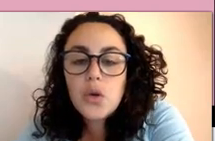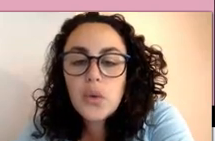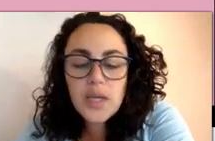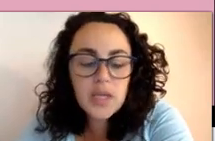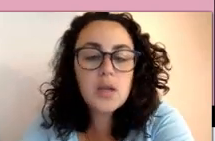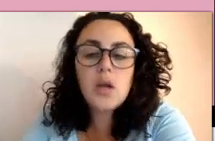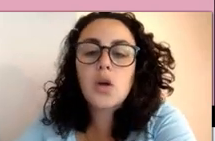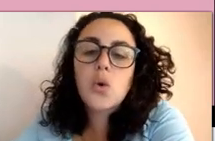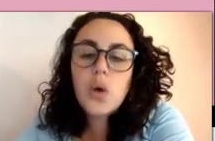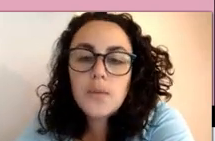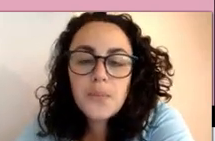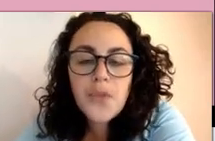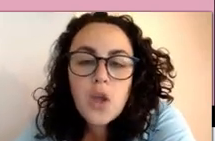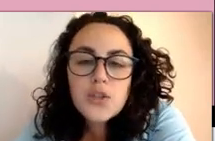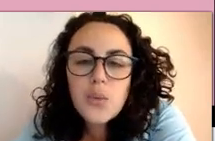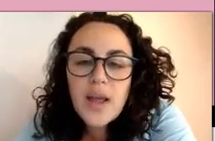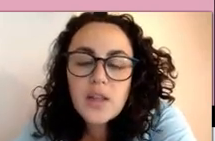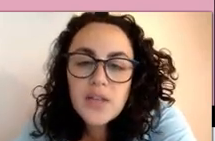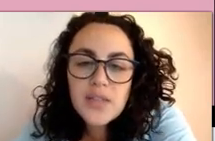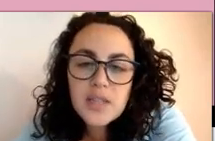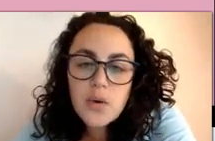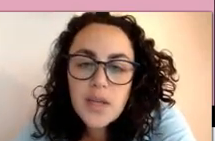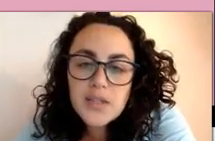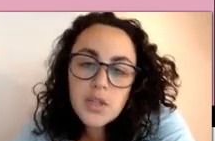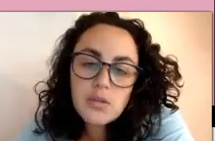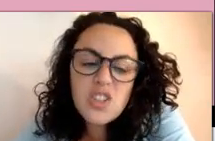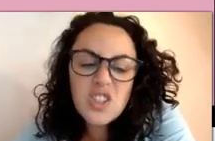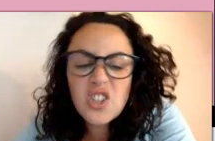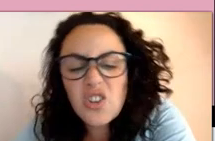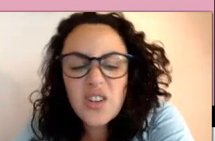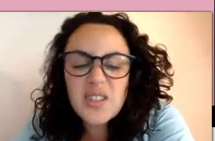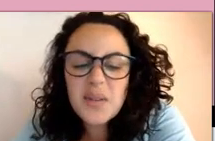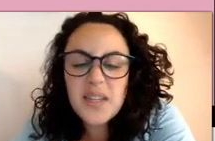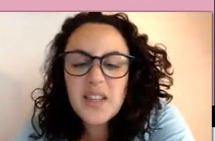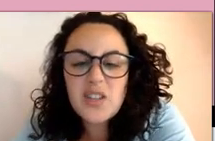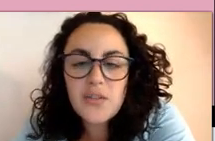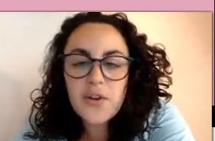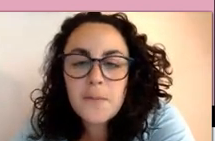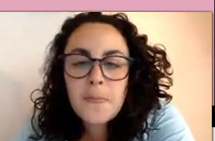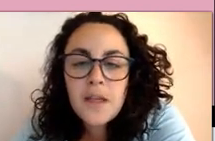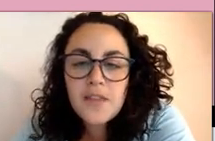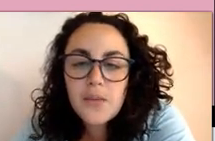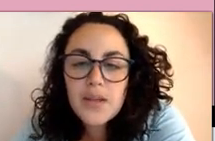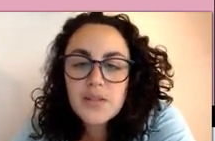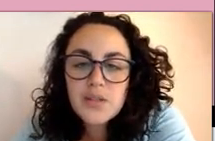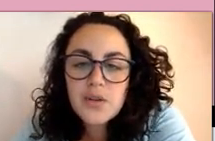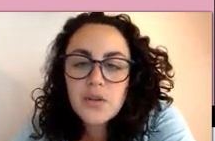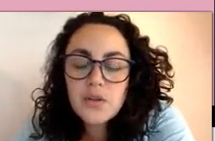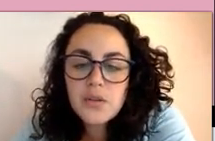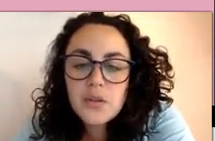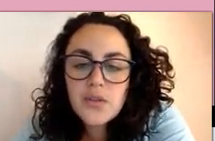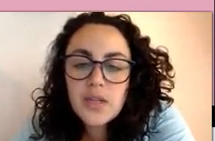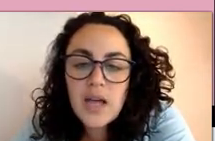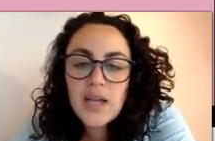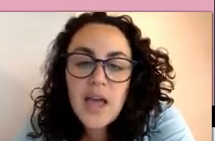QU, queen, Q. So when I look at this lowercase q, just to show you how sometimes they can look different, this one has the